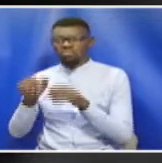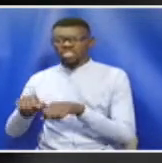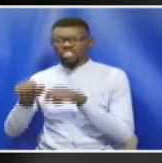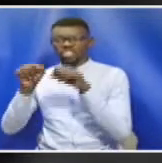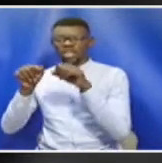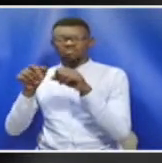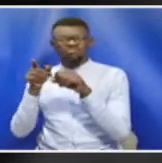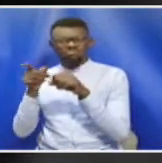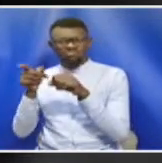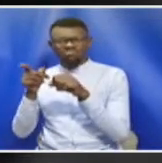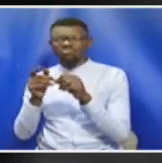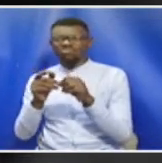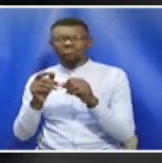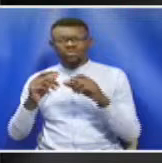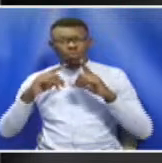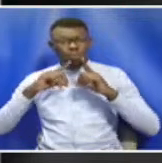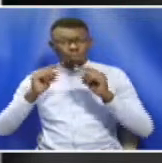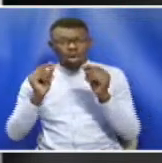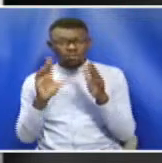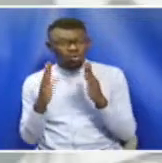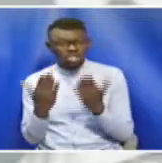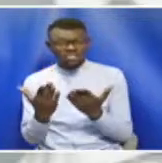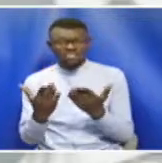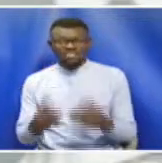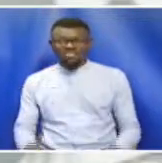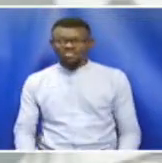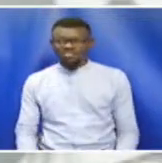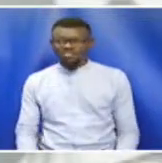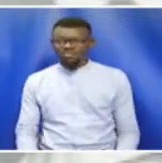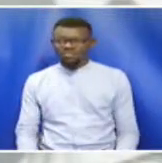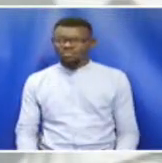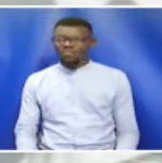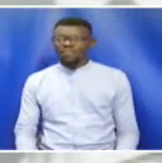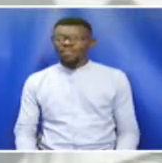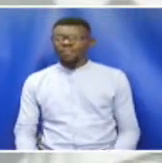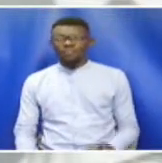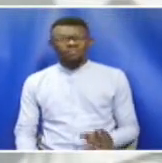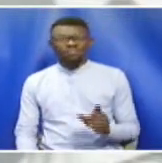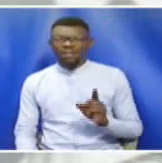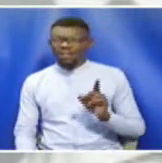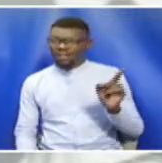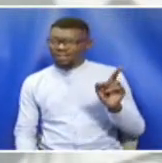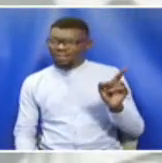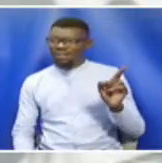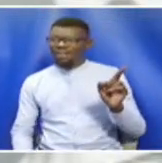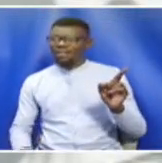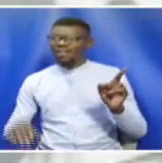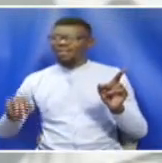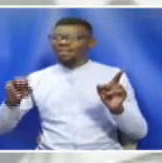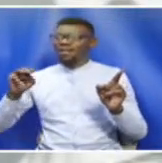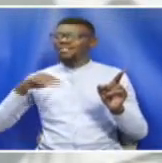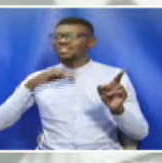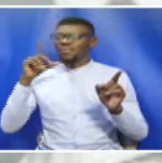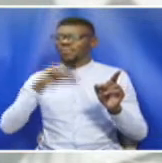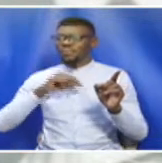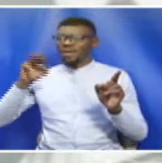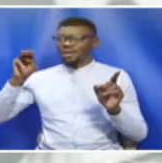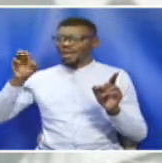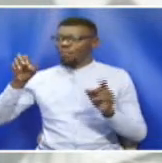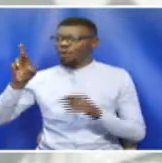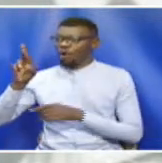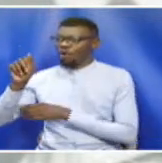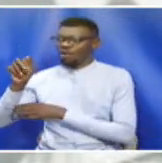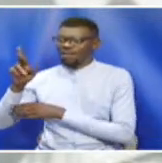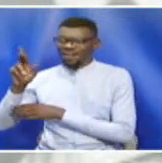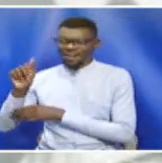mince his words, saying, and I quote, "The late Honorable George Justice Morara, member for Mugirango West,